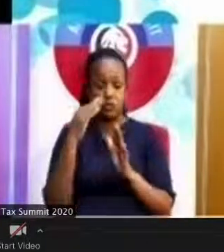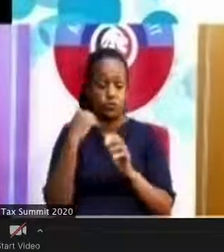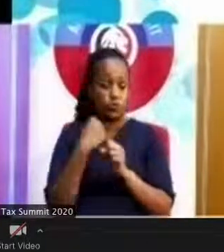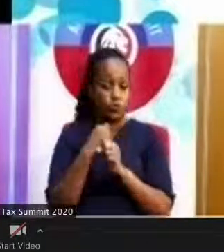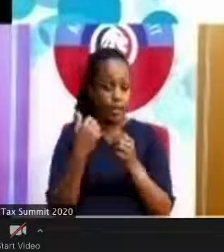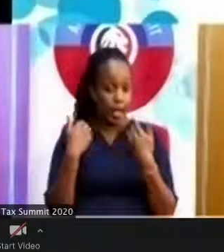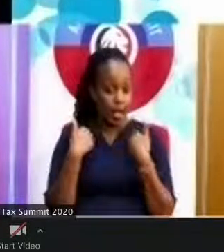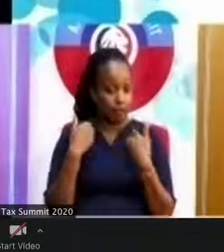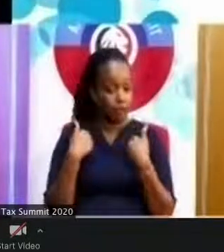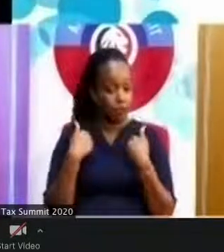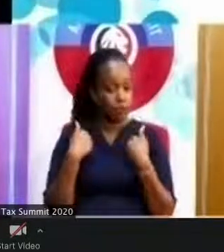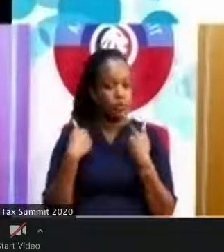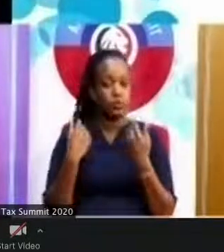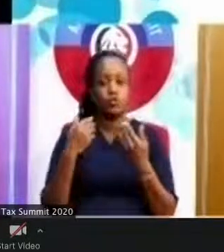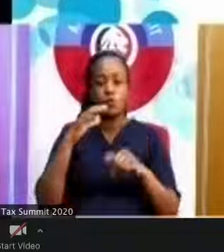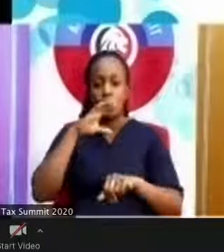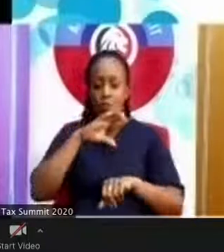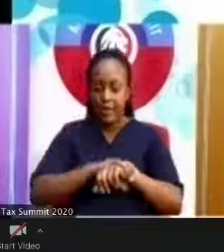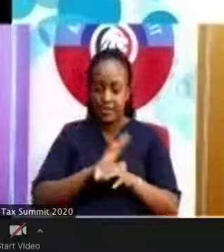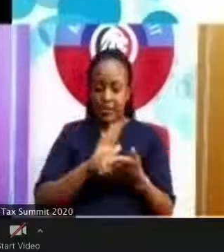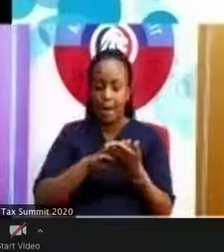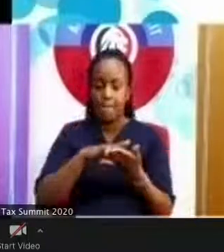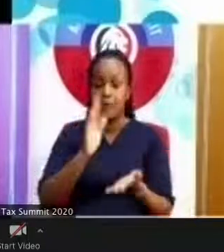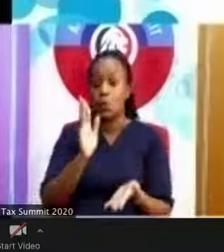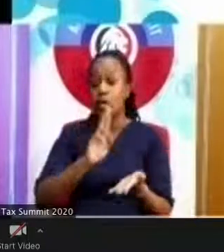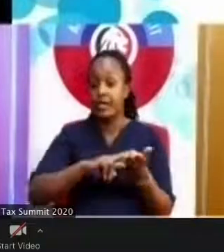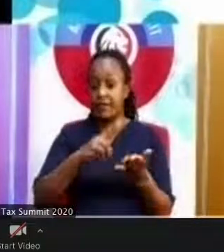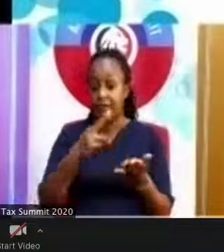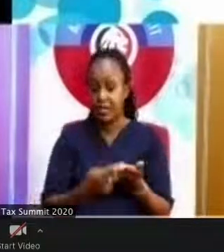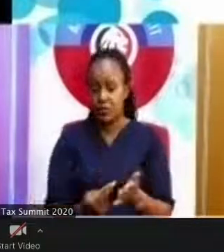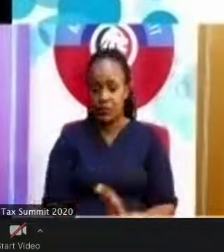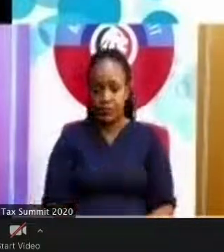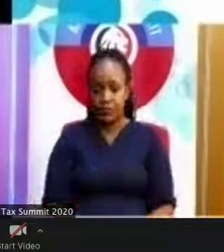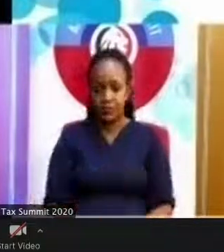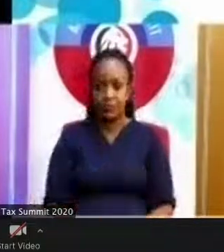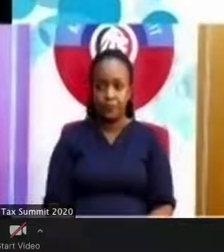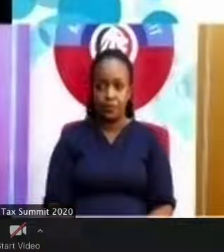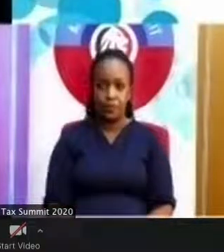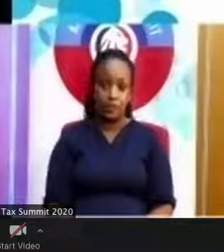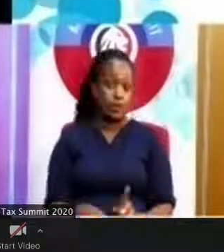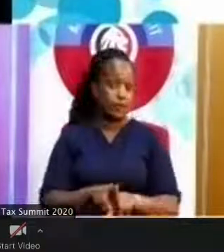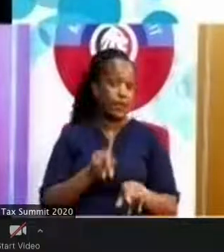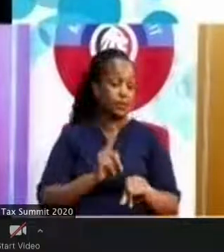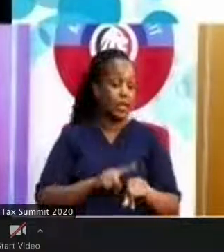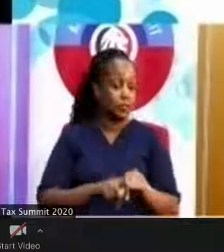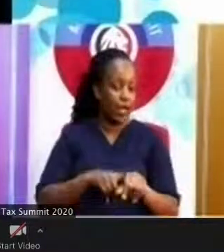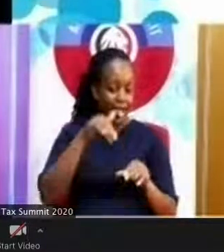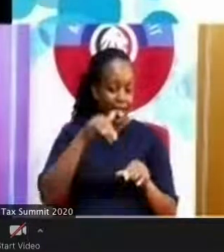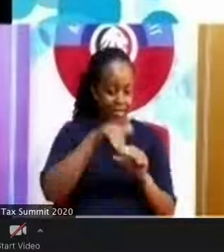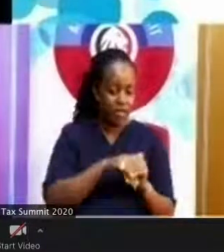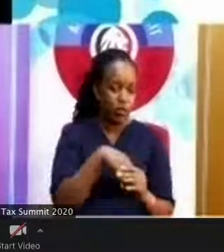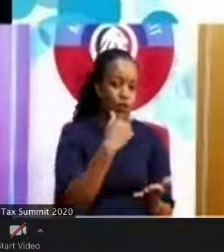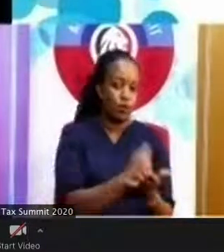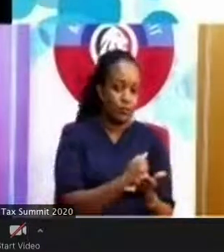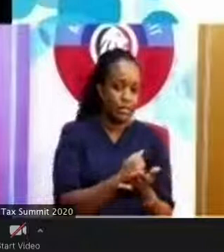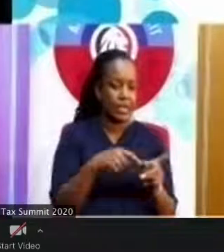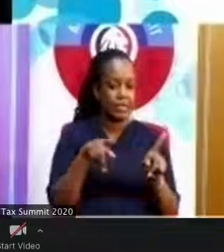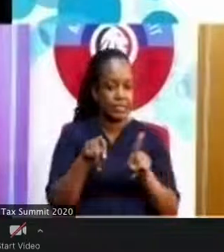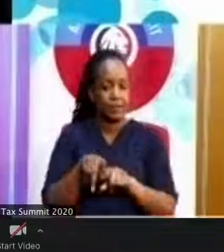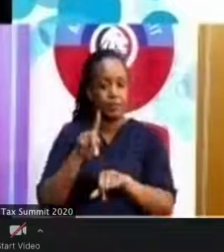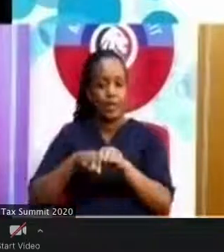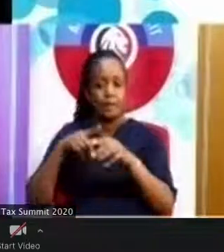revenue, even when we were not going to the offices and when taxpayers could not come to our offices.